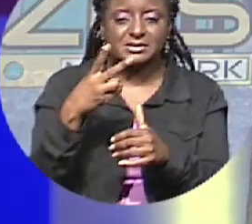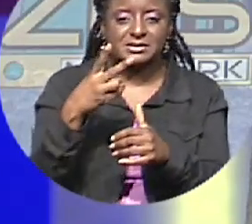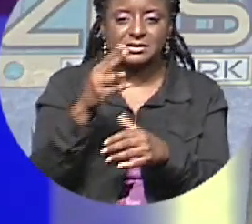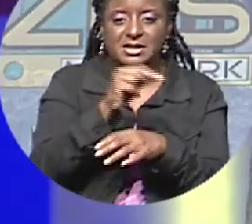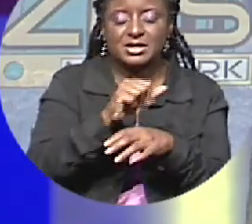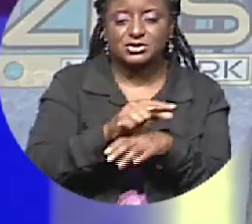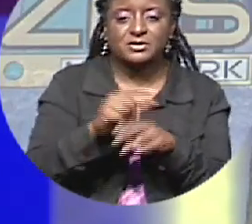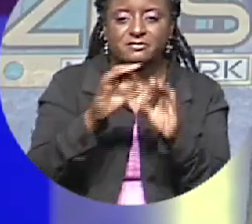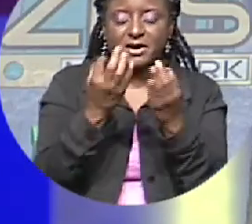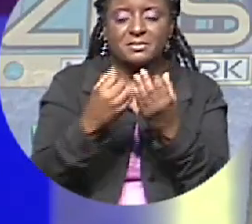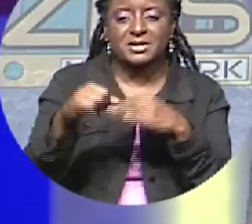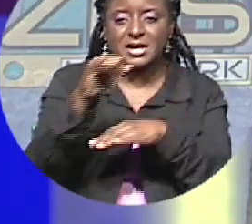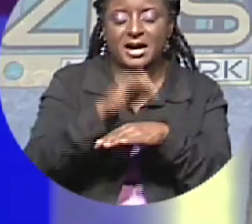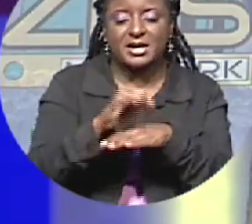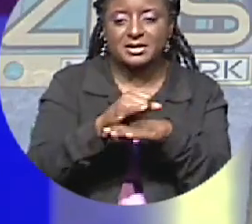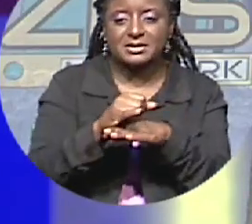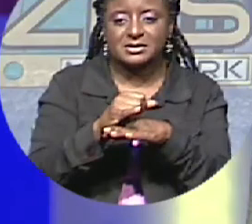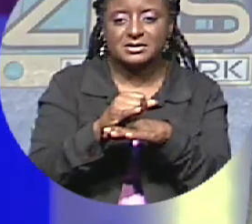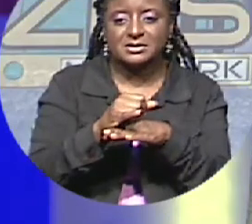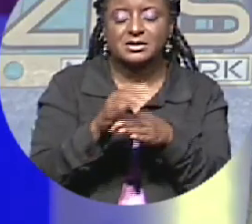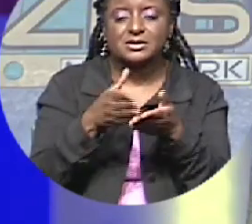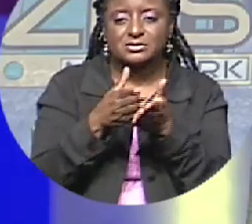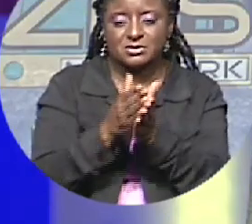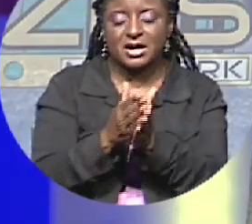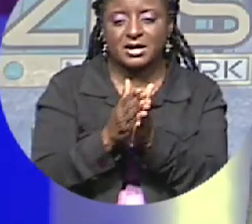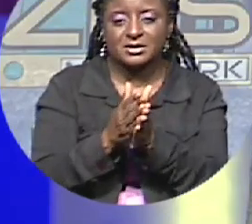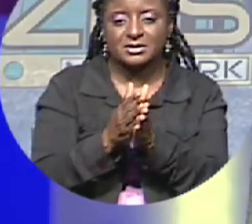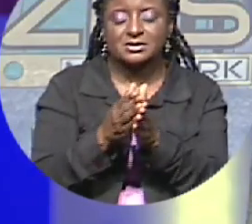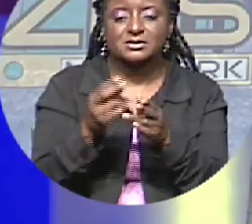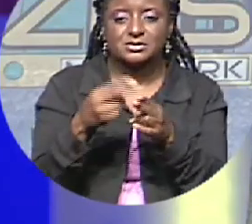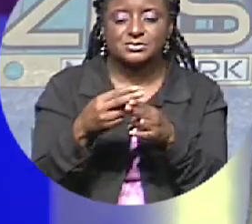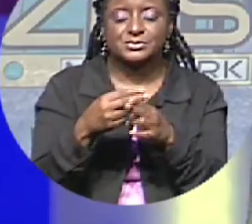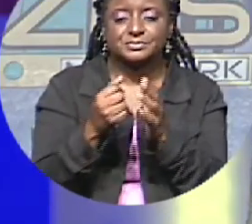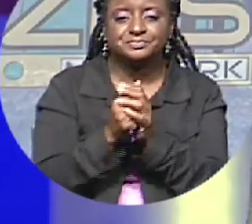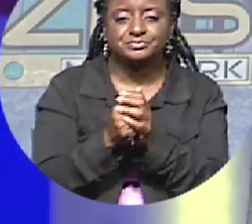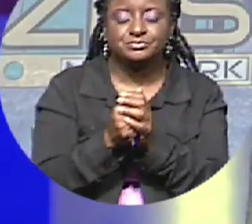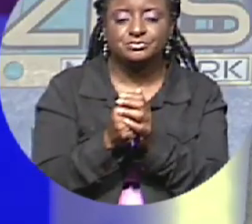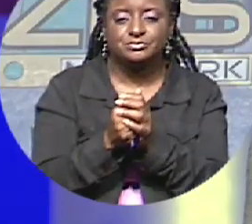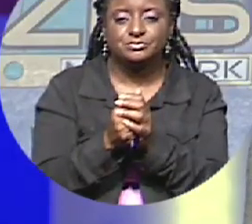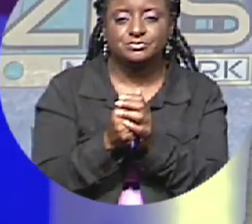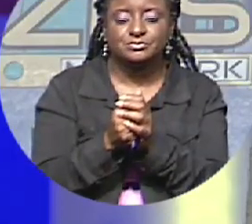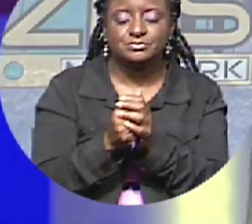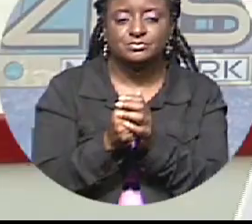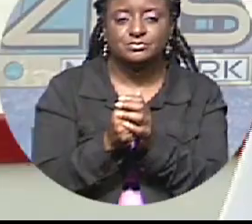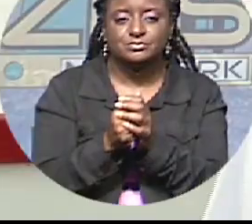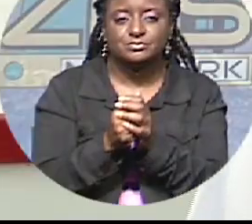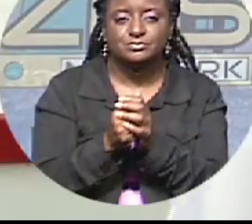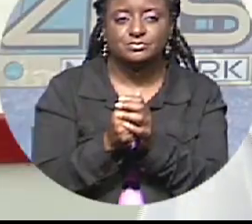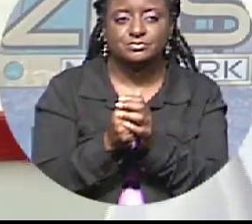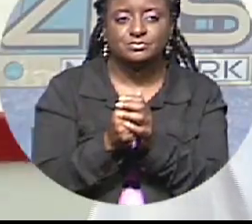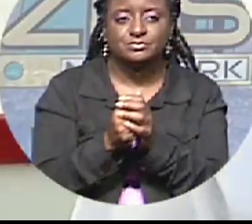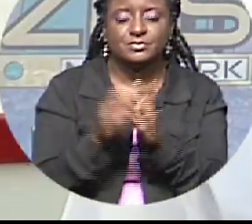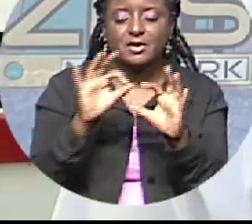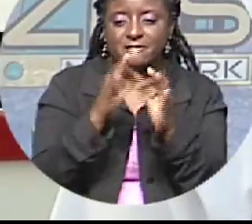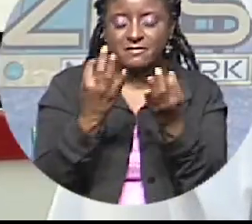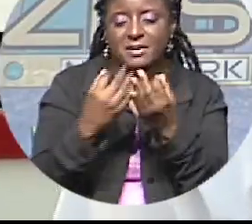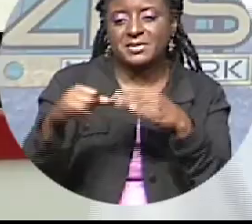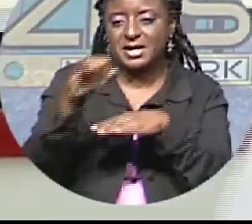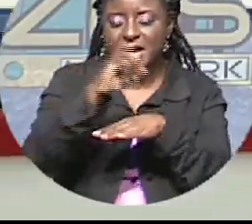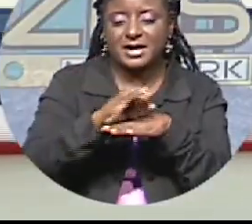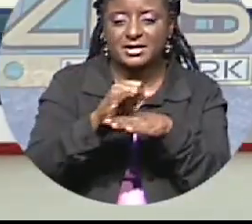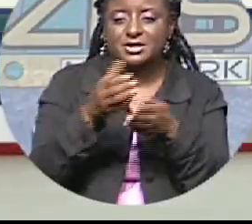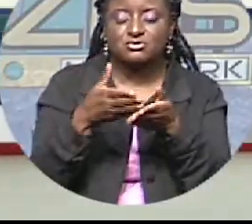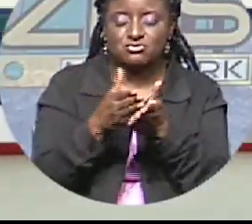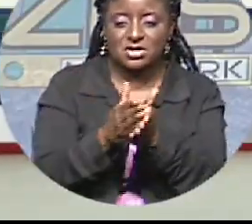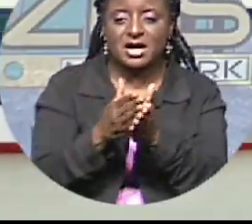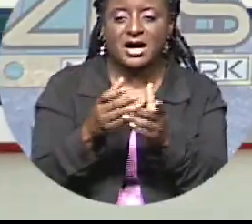Monroe will be 2 of the veteran skippers in the field, and both gentlemen have high expectations. The Family Island Regatta is going to